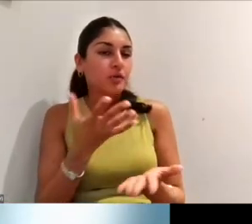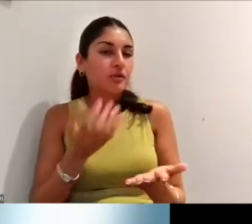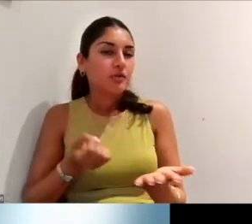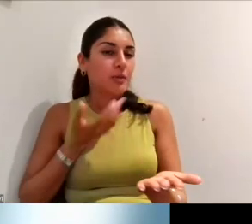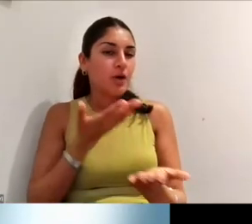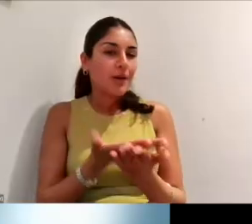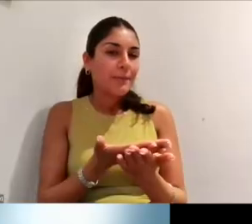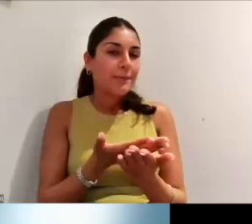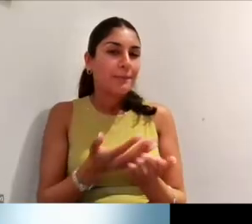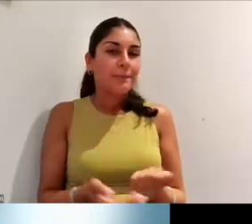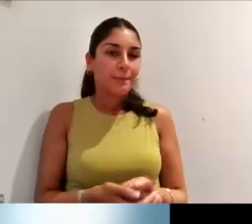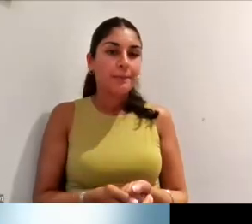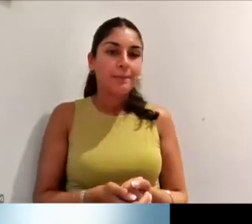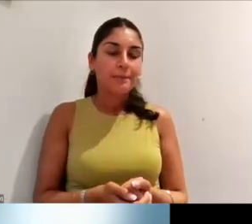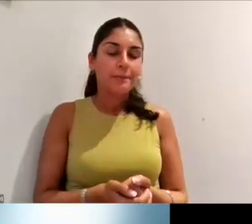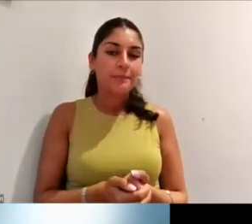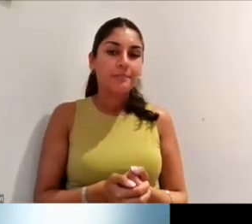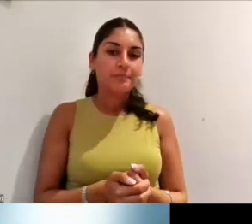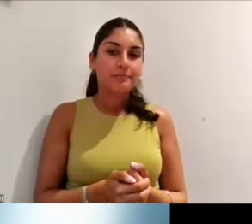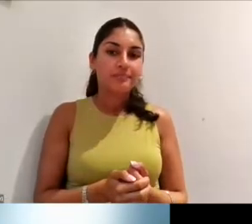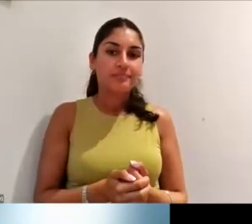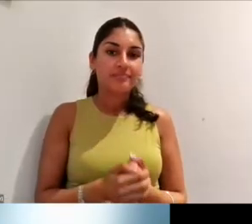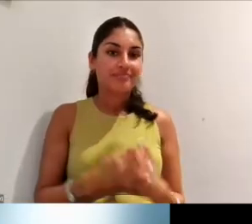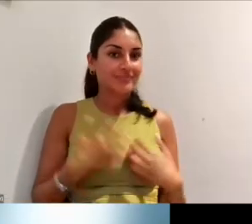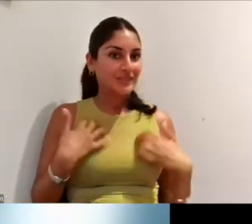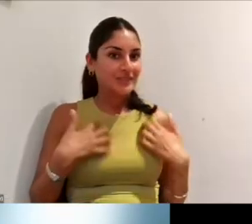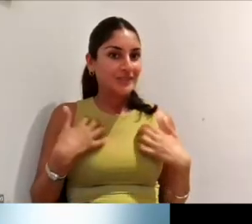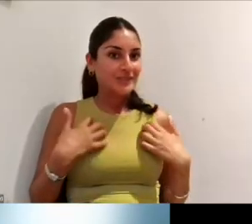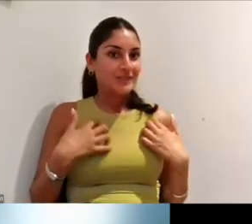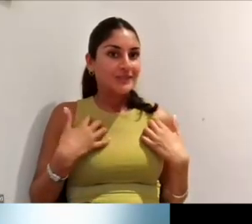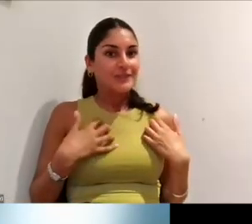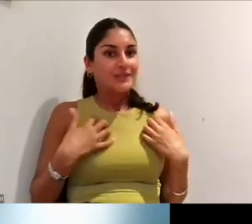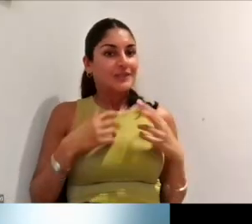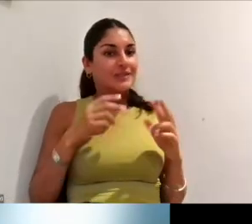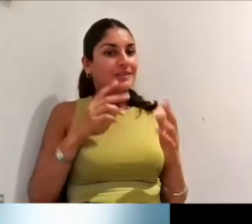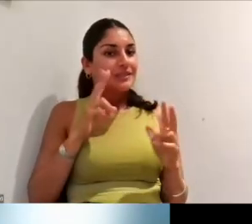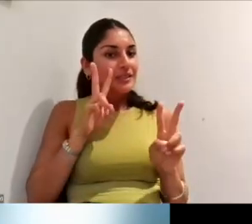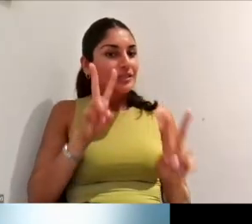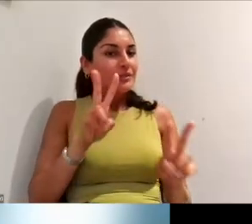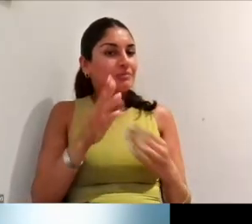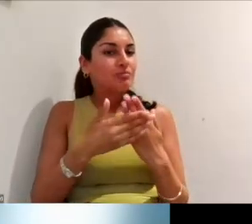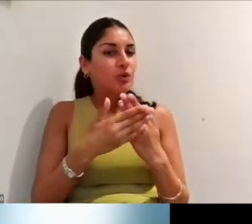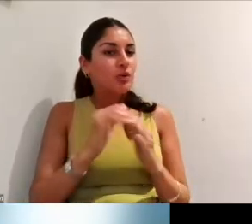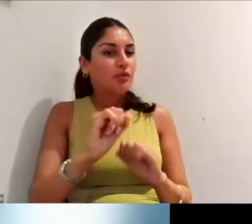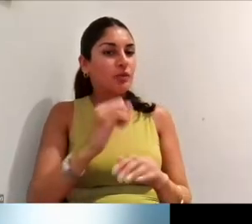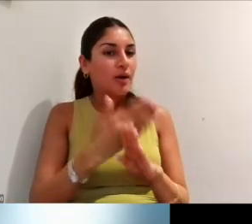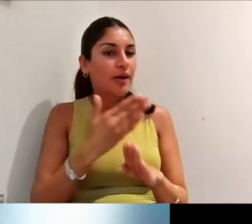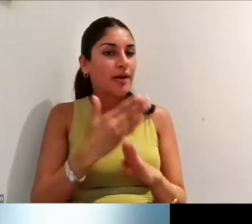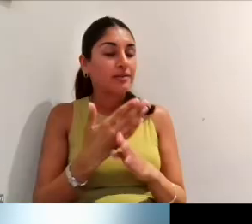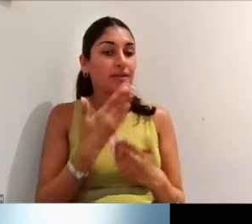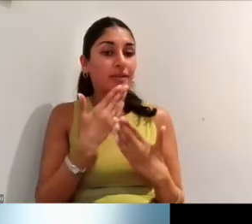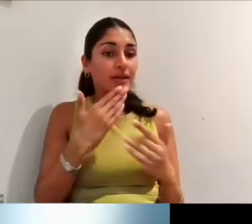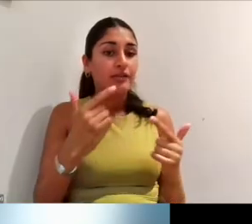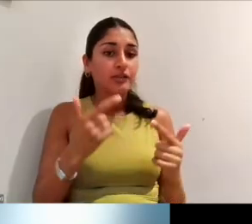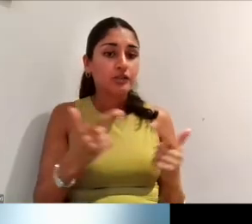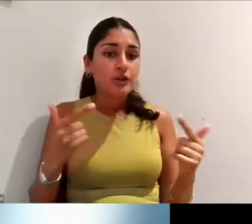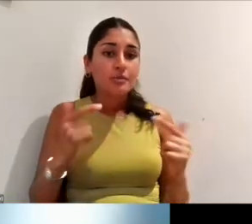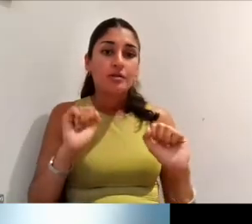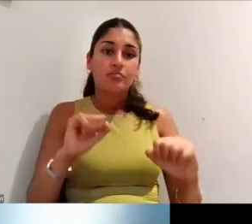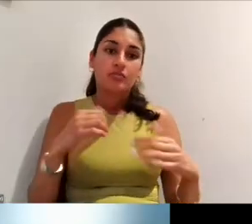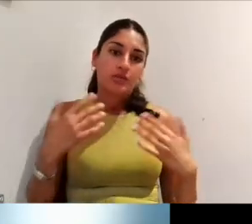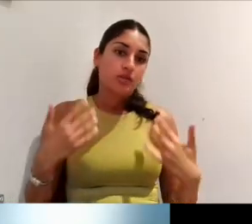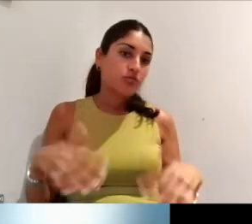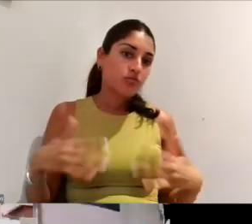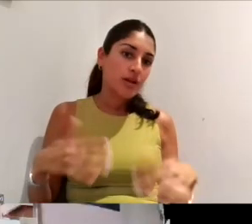you, and I can't wait. Thank you so much. It's been absolutely incredible,